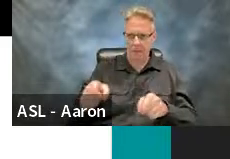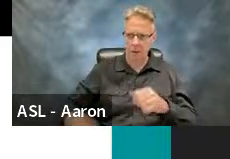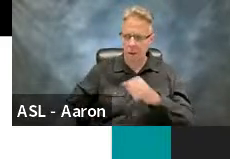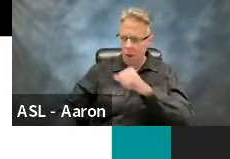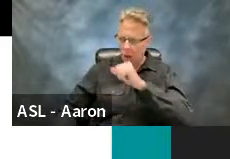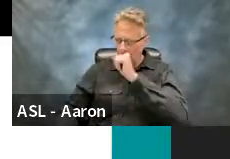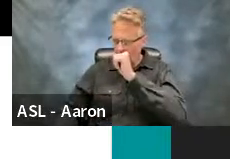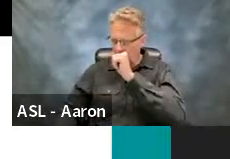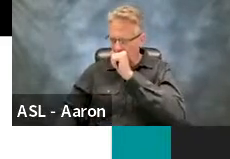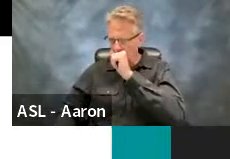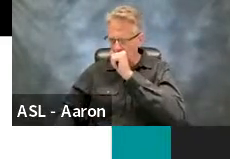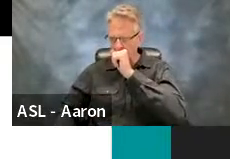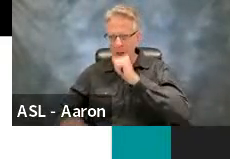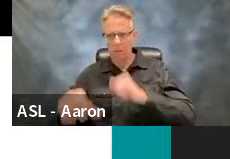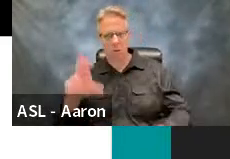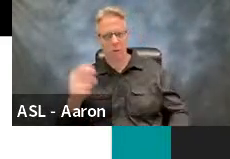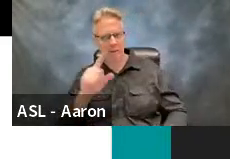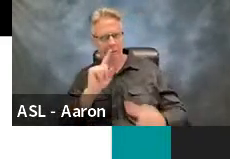We don't know.